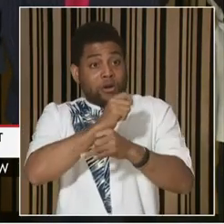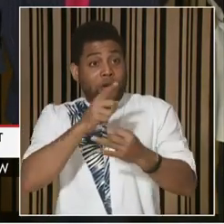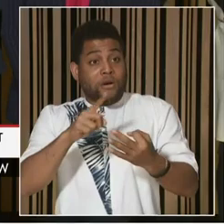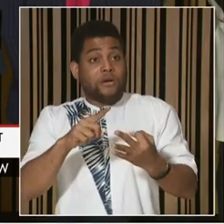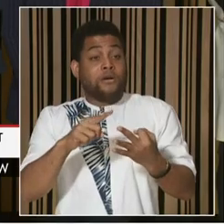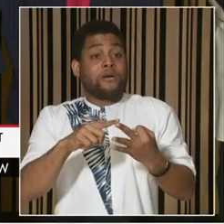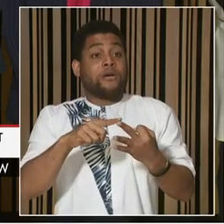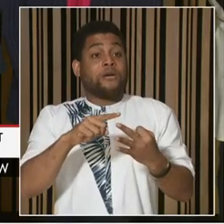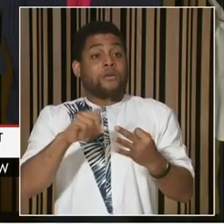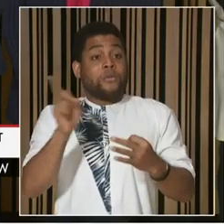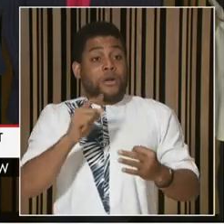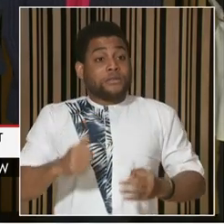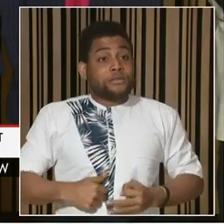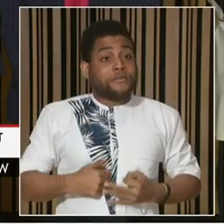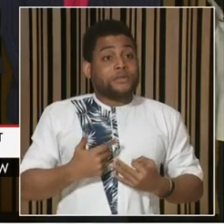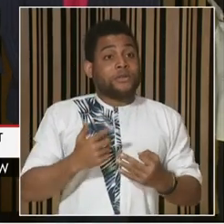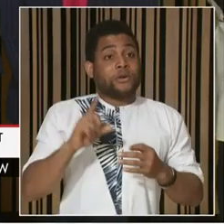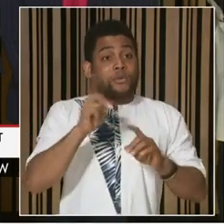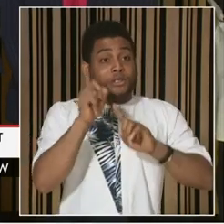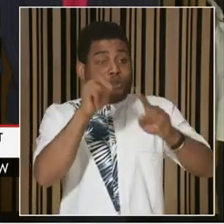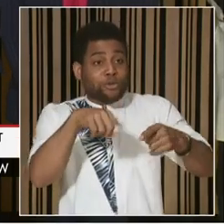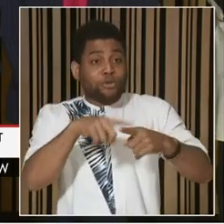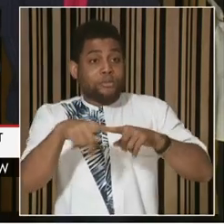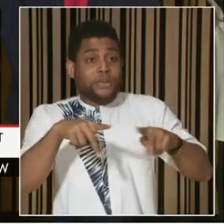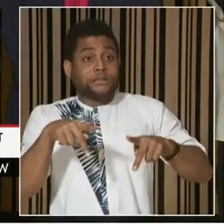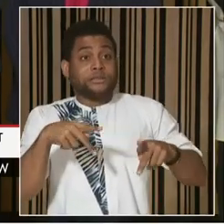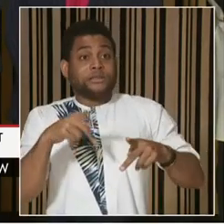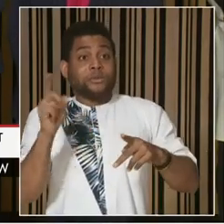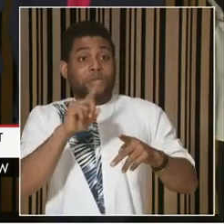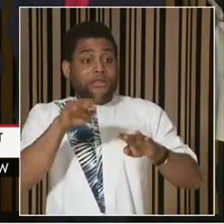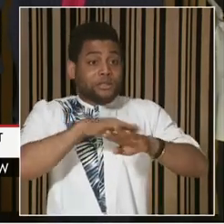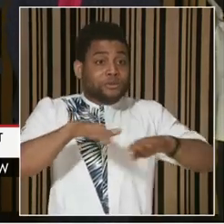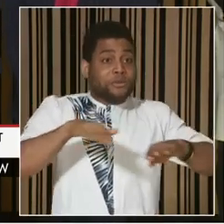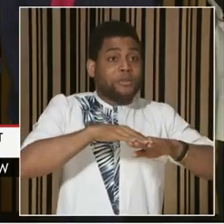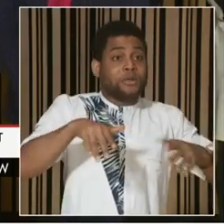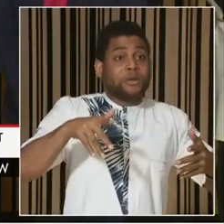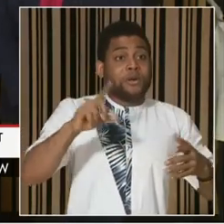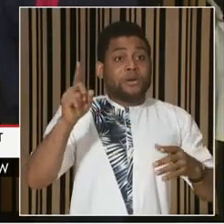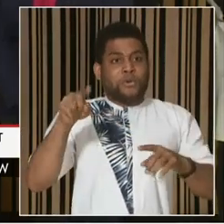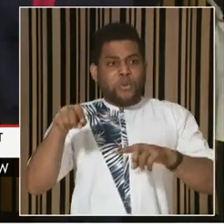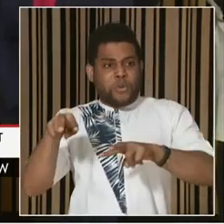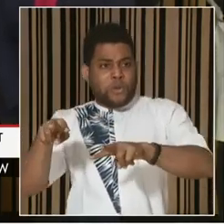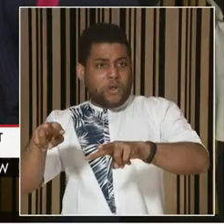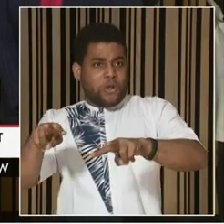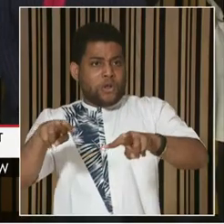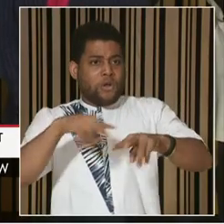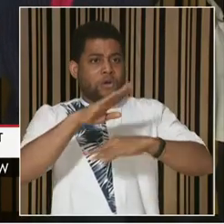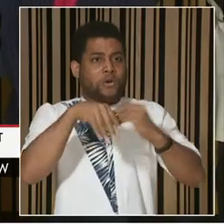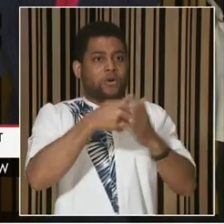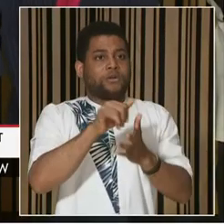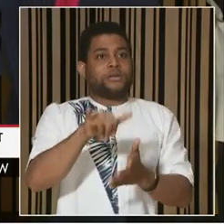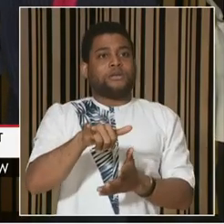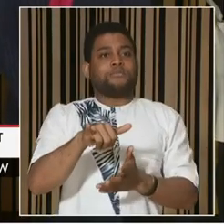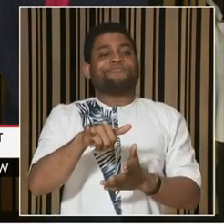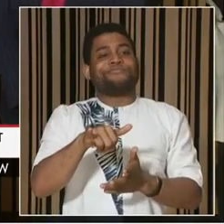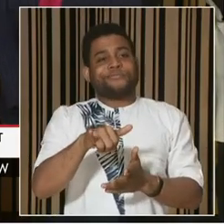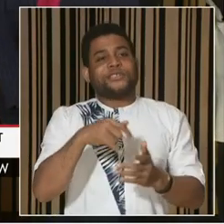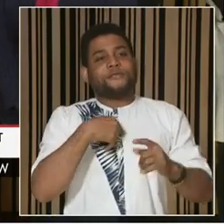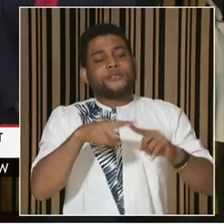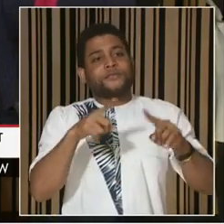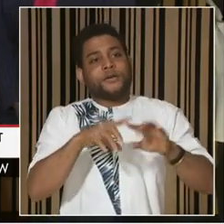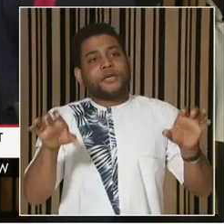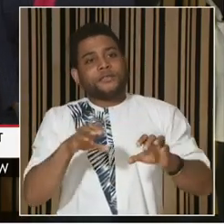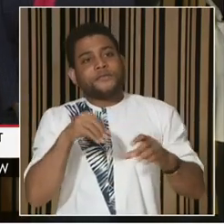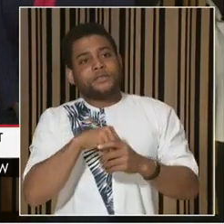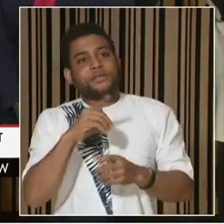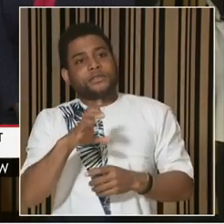they go to work, where they go to party, where they go to swim, you name it. And so we have a lot of different activities. The one thing that's important